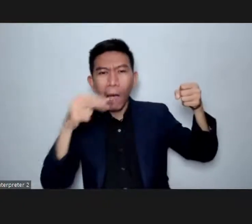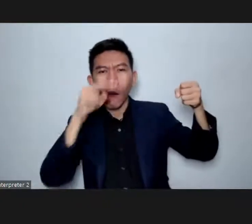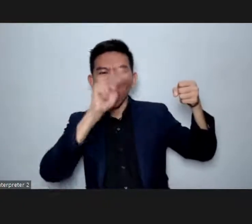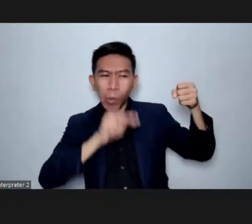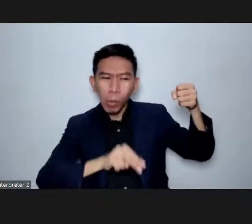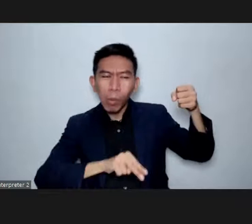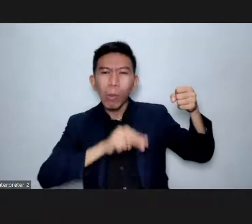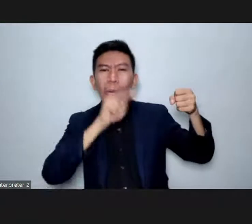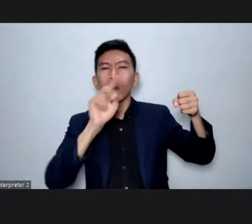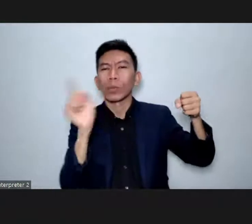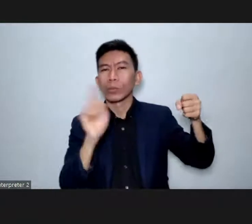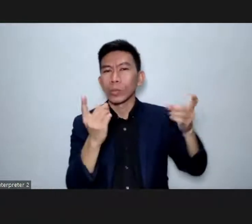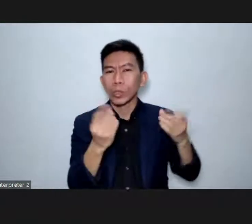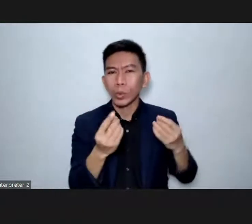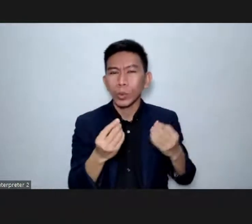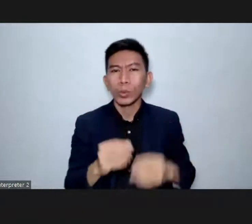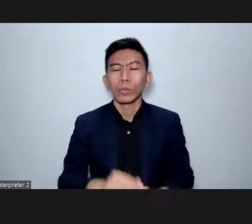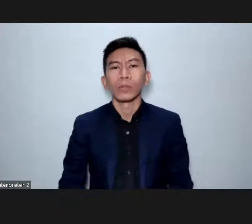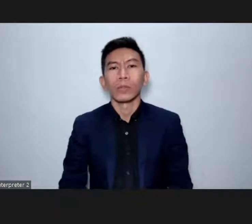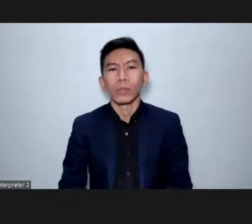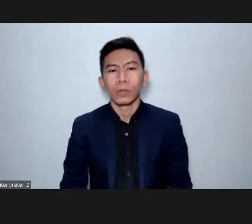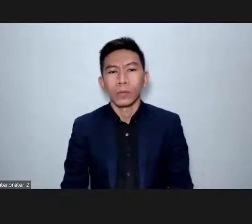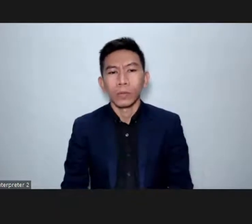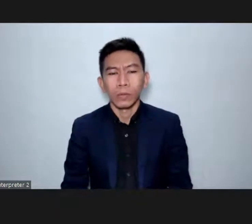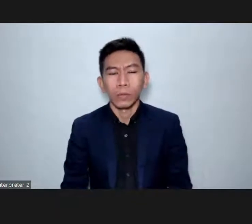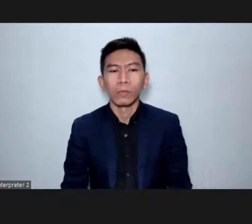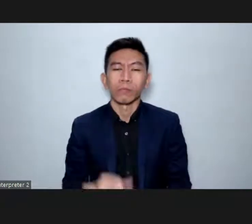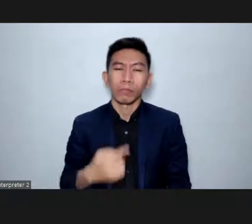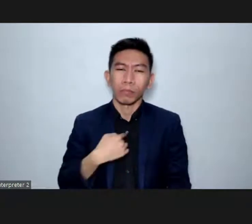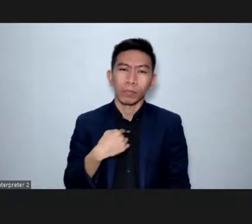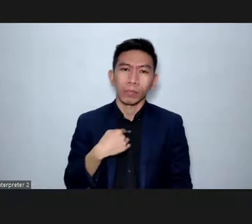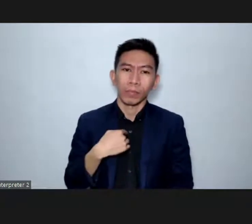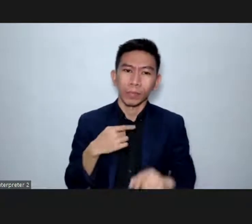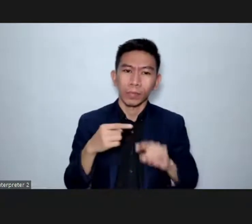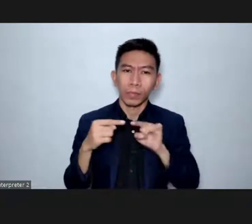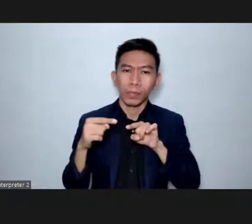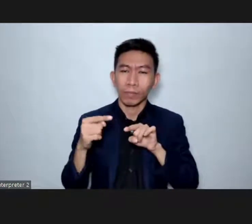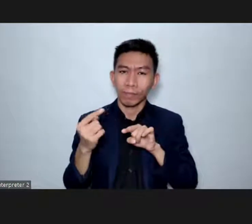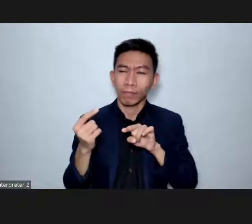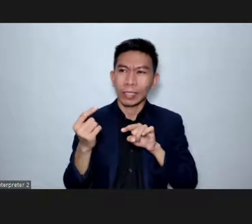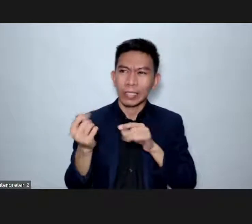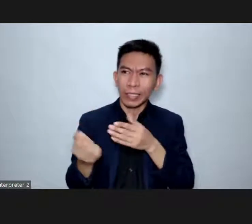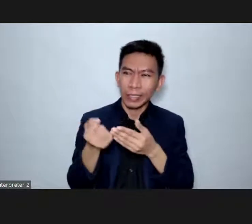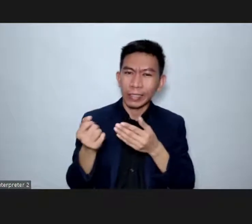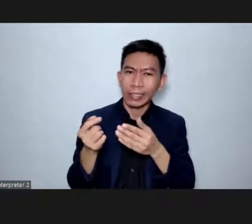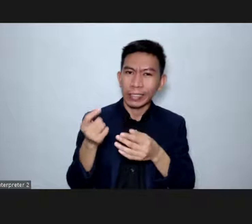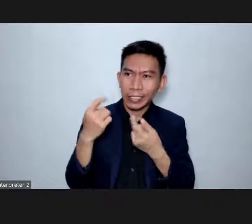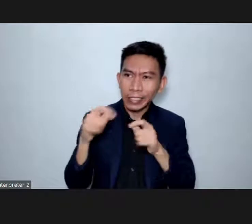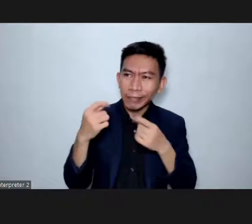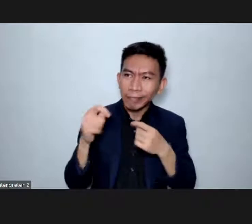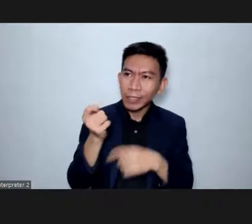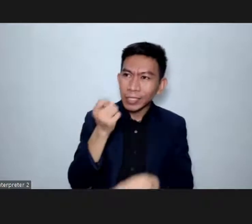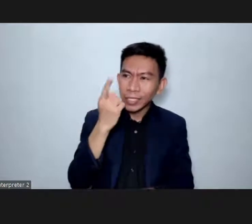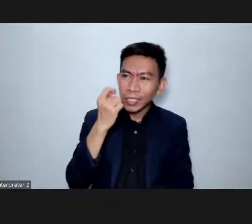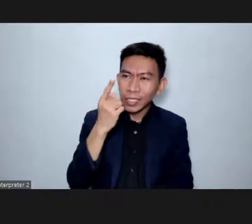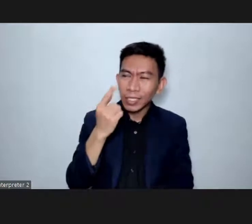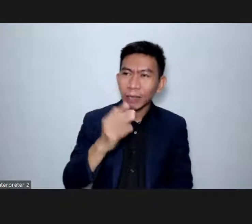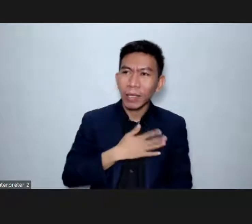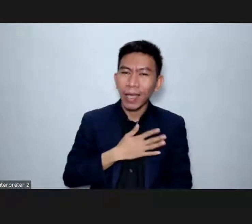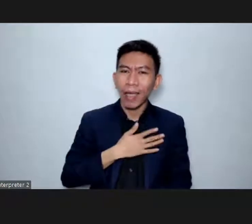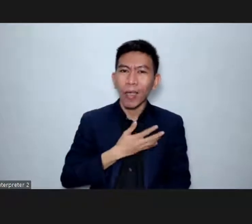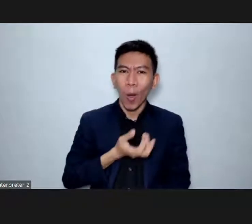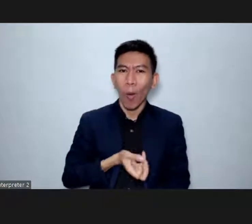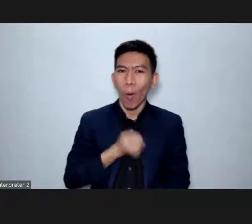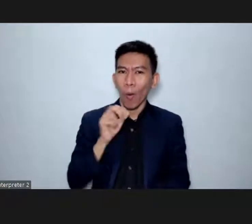actually do. And I was trying to simplify it for my own comprehension, coming from the point of view of a patient advocate.